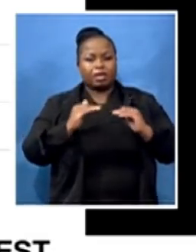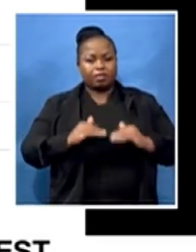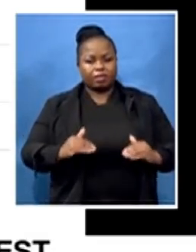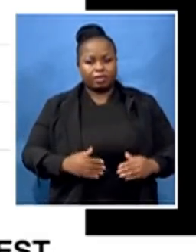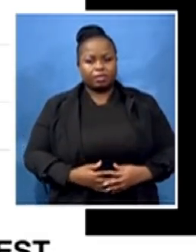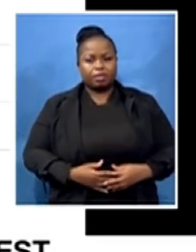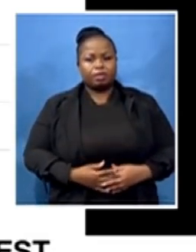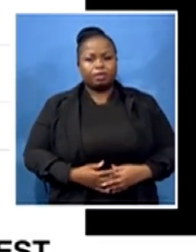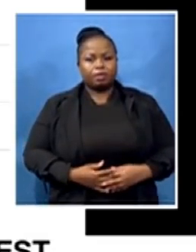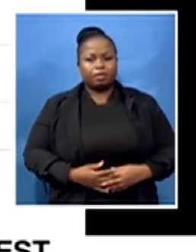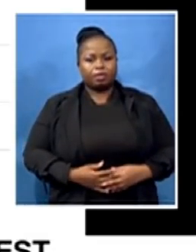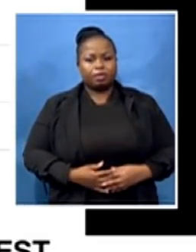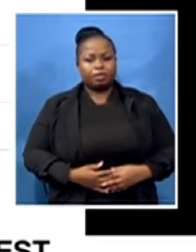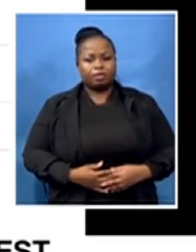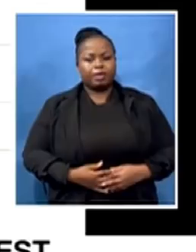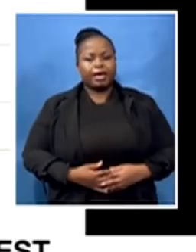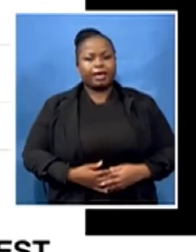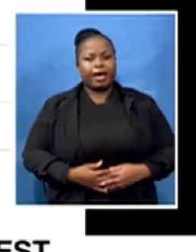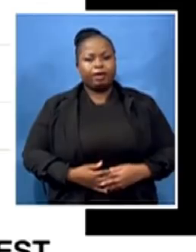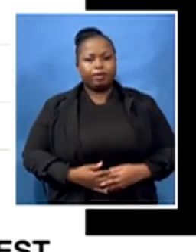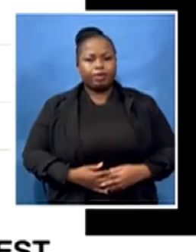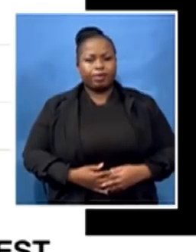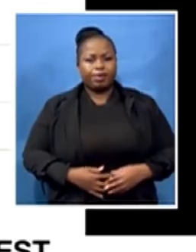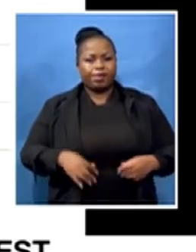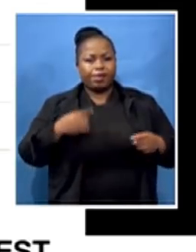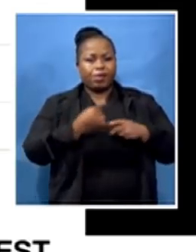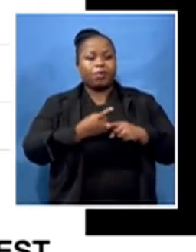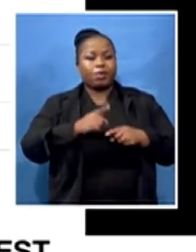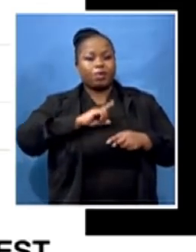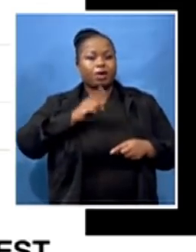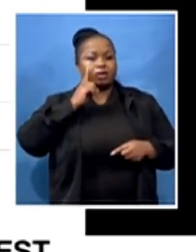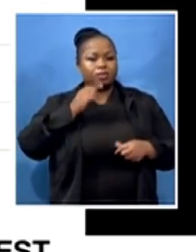Level 5 was where we were with the lockdown,